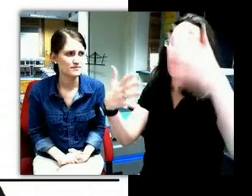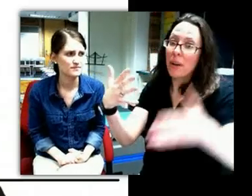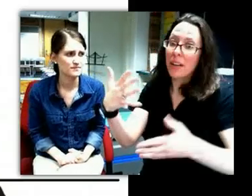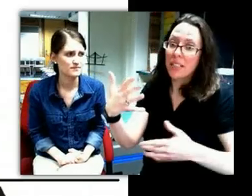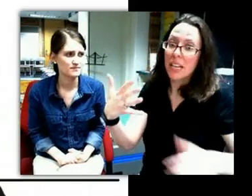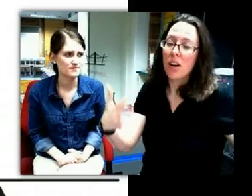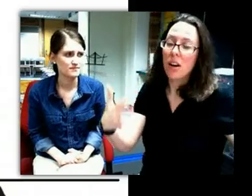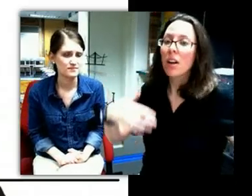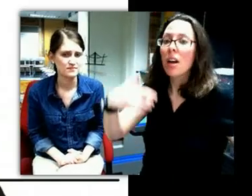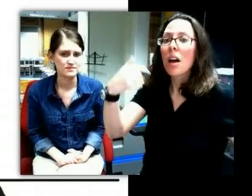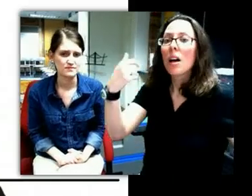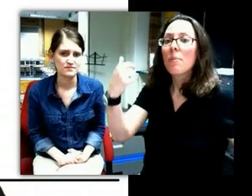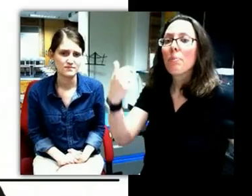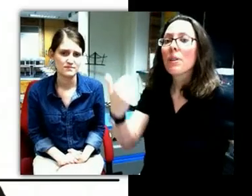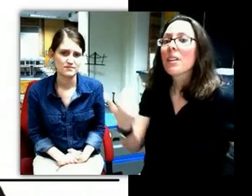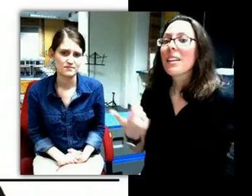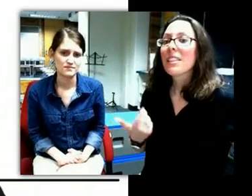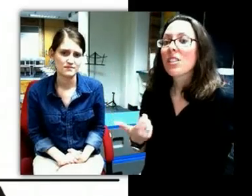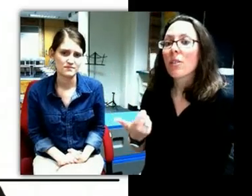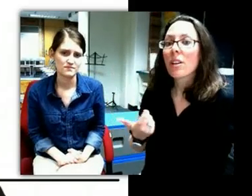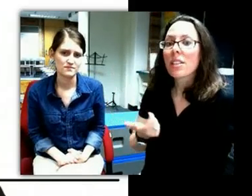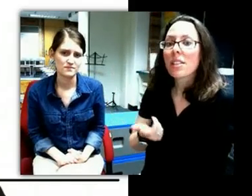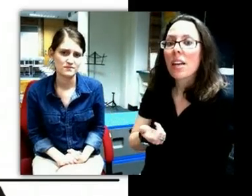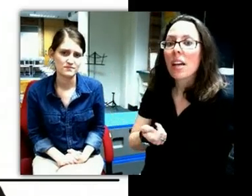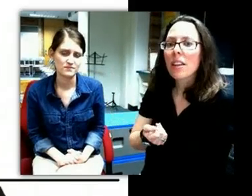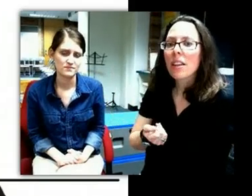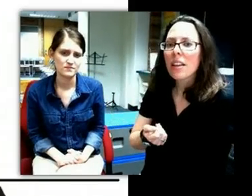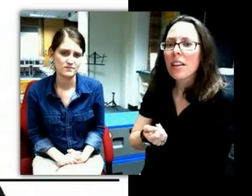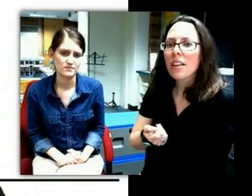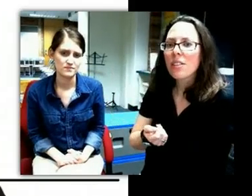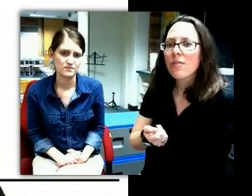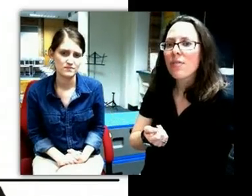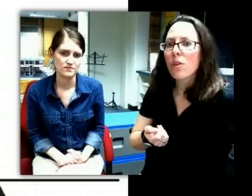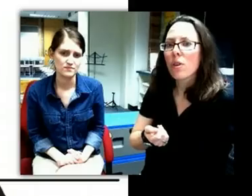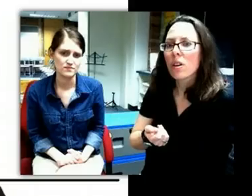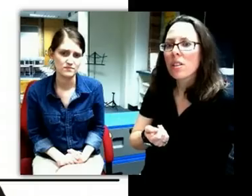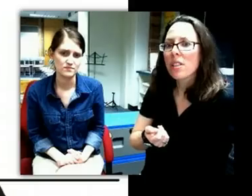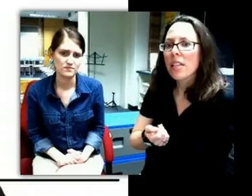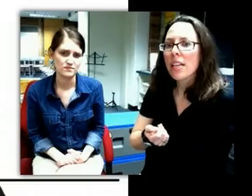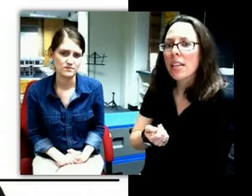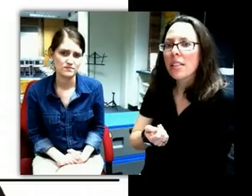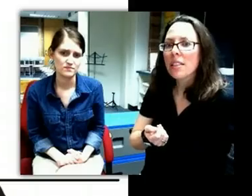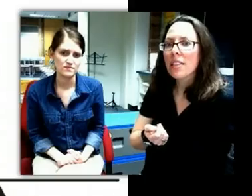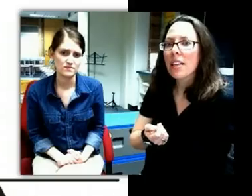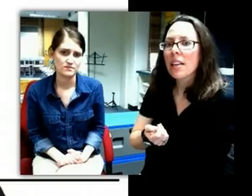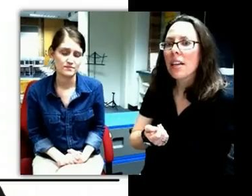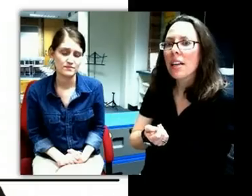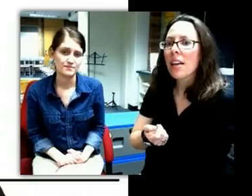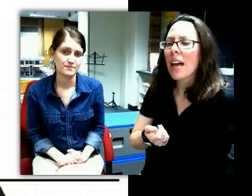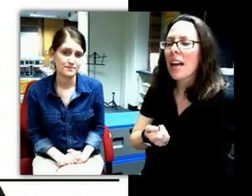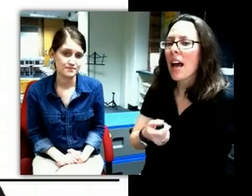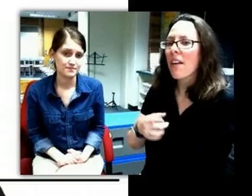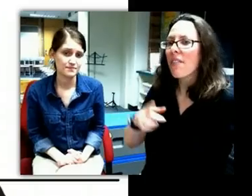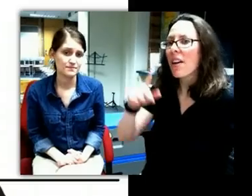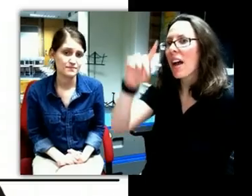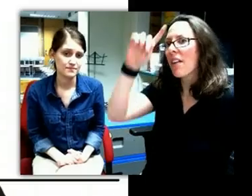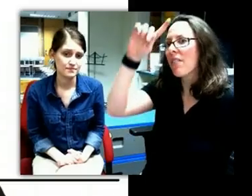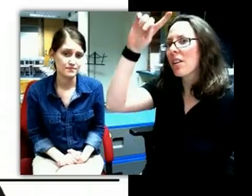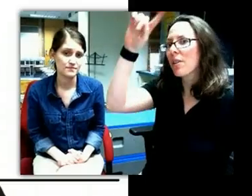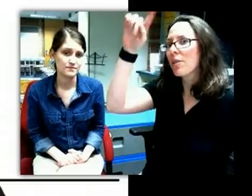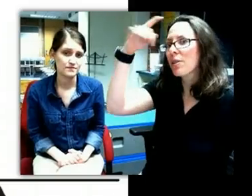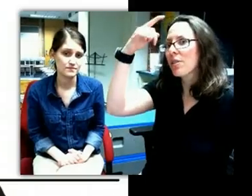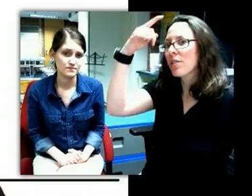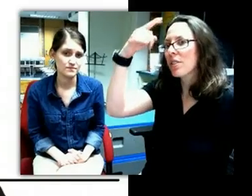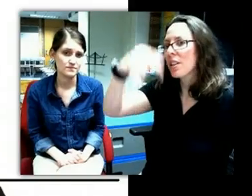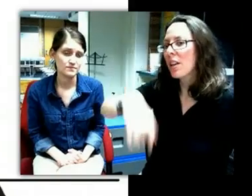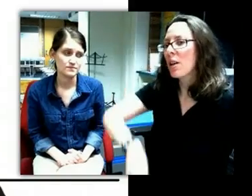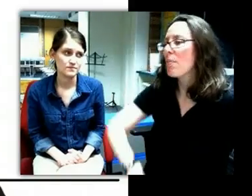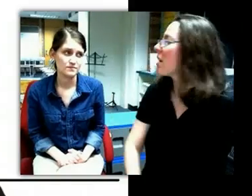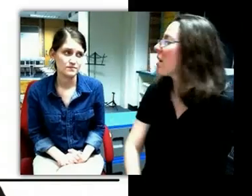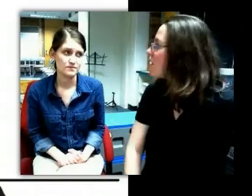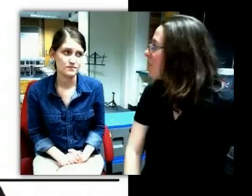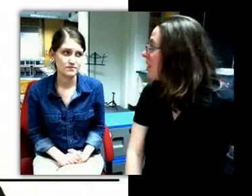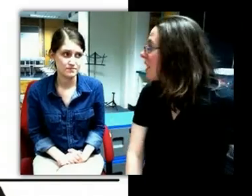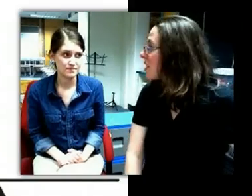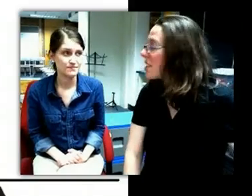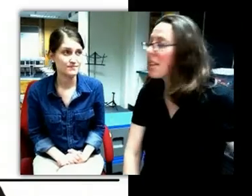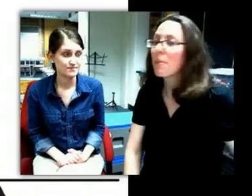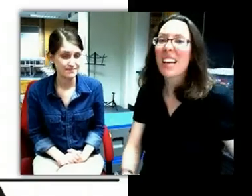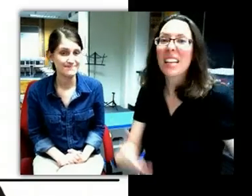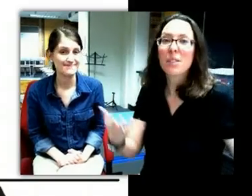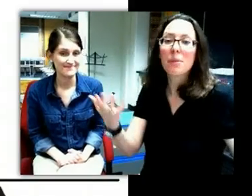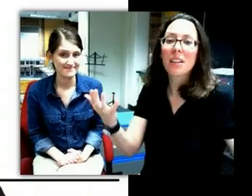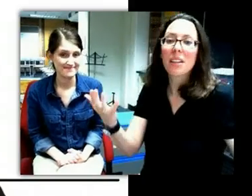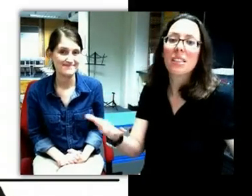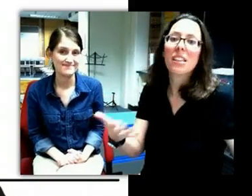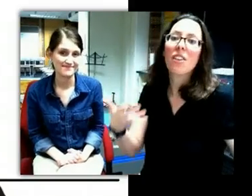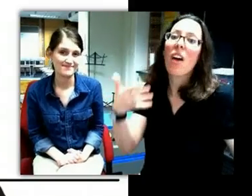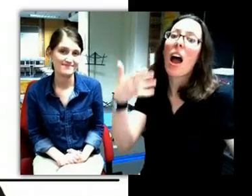going up and down, please notice that these four, C, D, E, and F, have a little apostrophe next